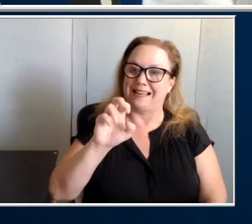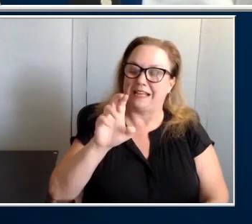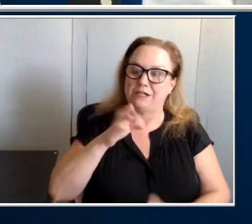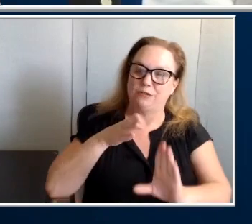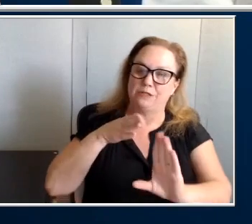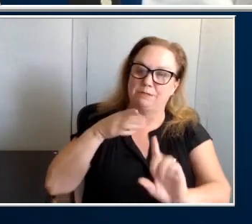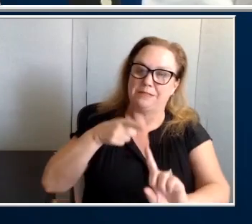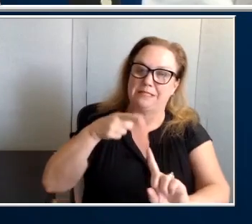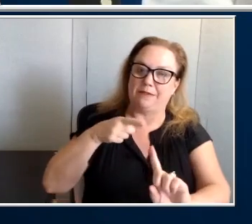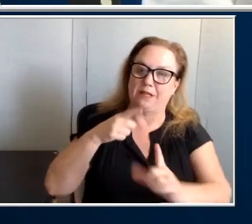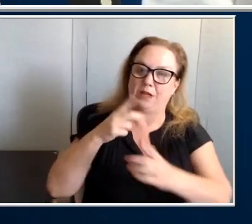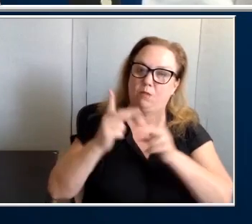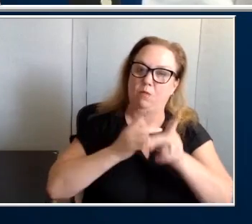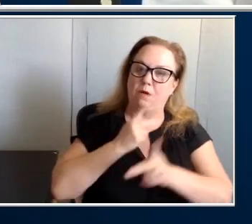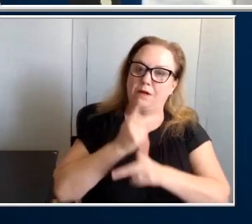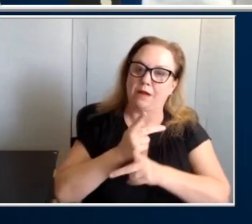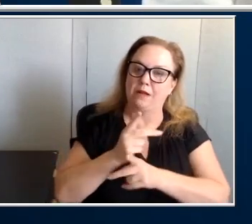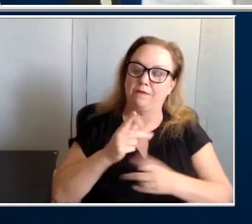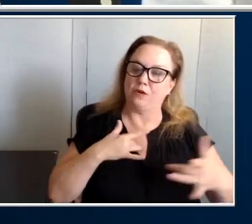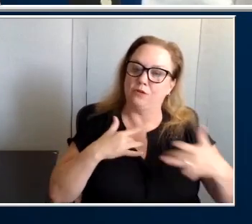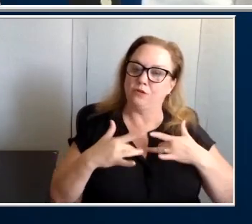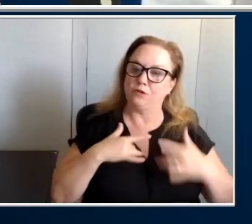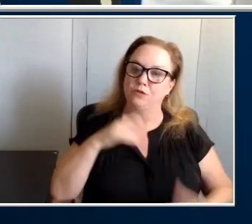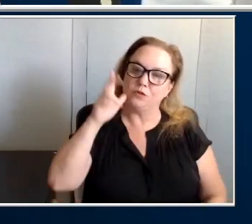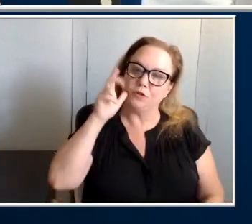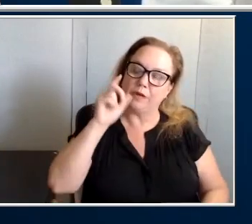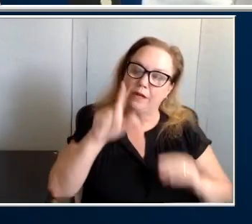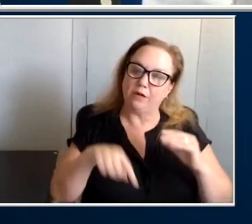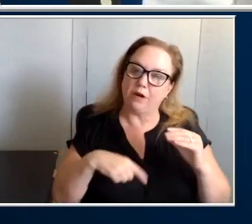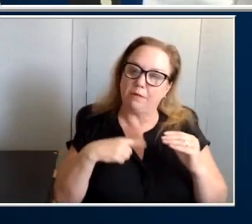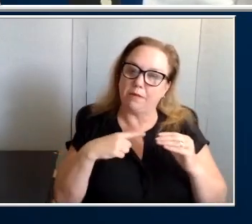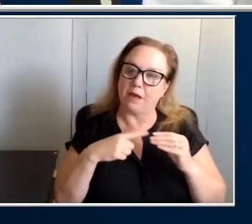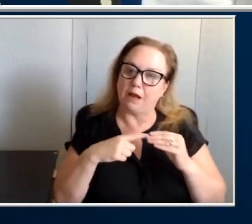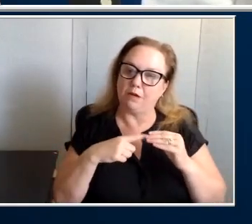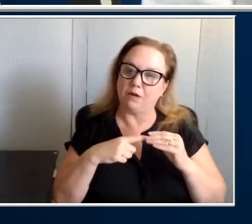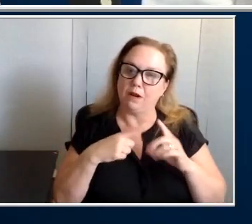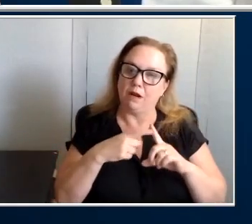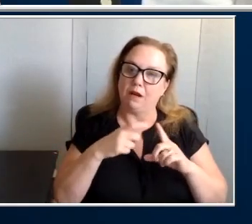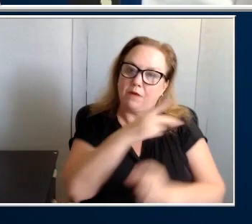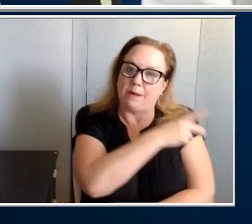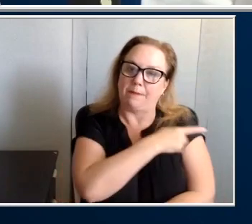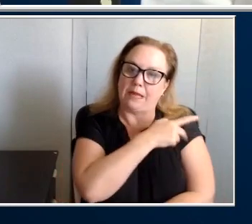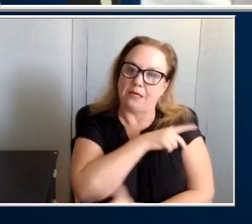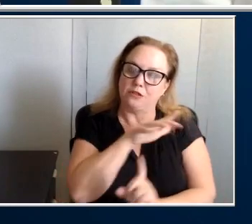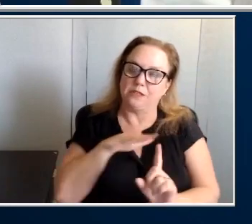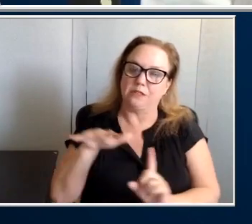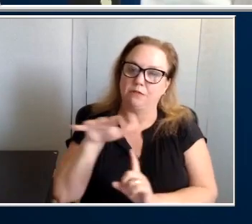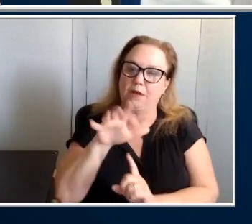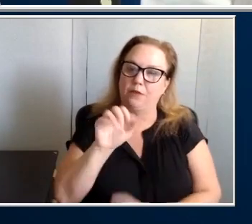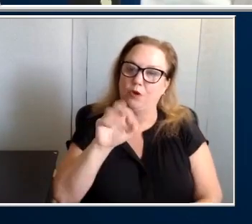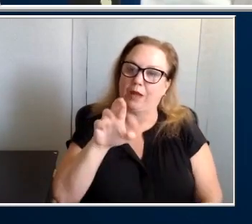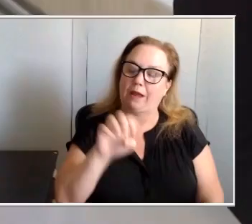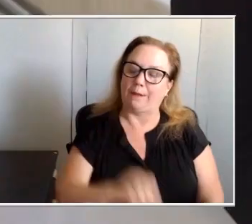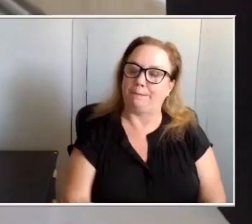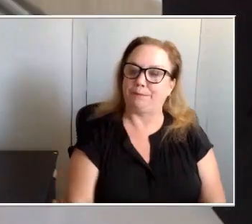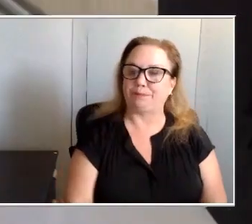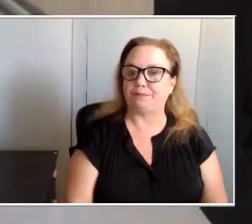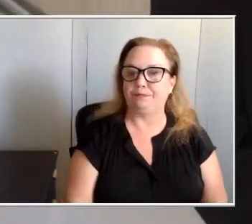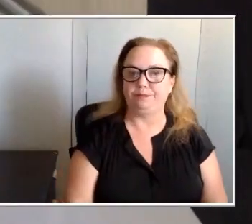of concerns do you hear about from patients around their cancer?